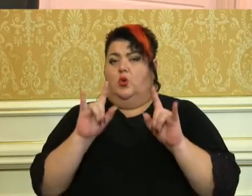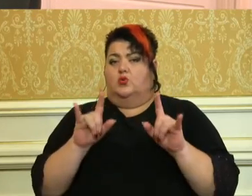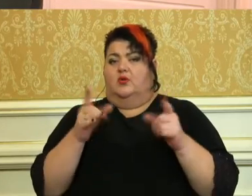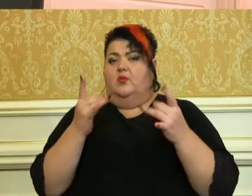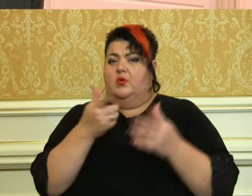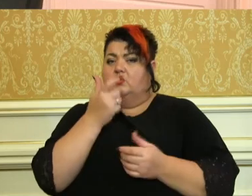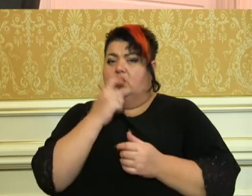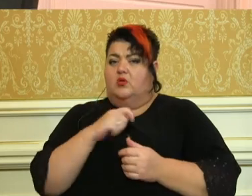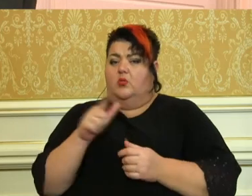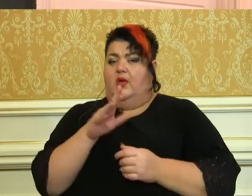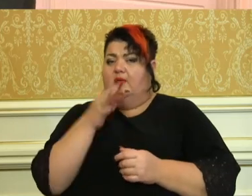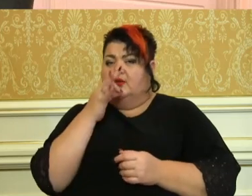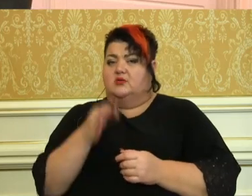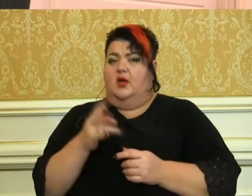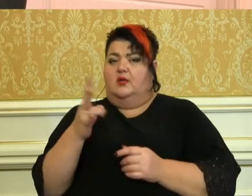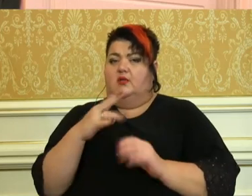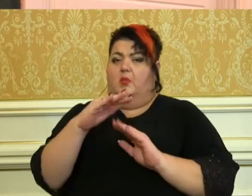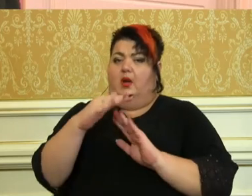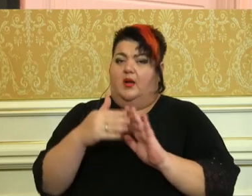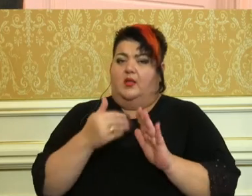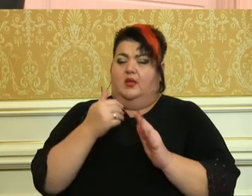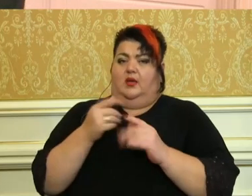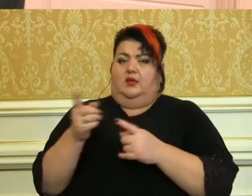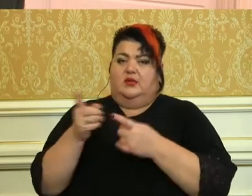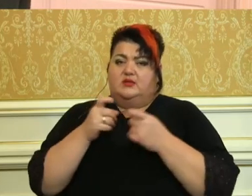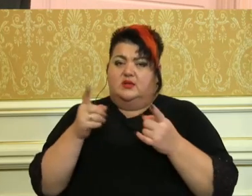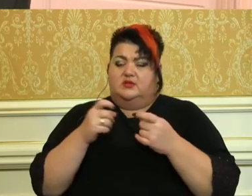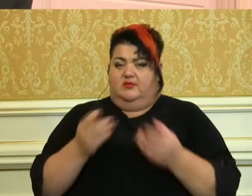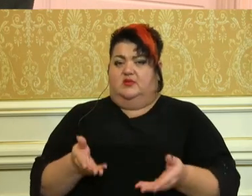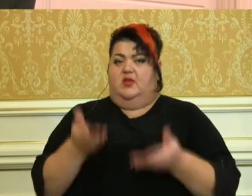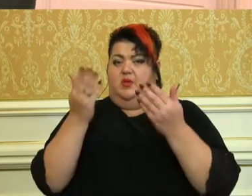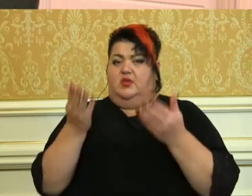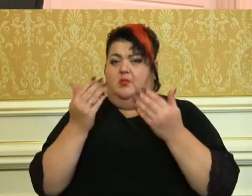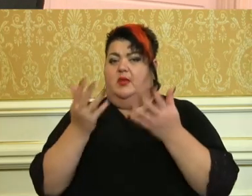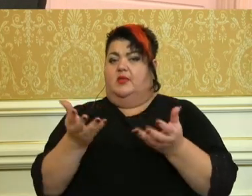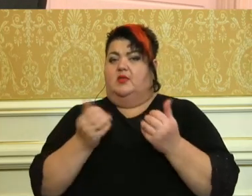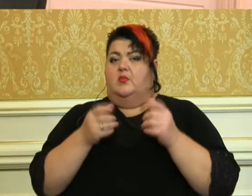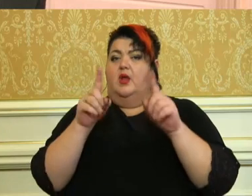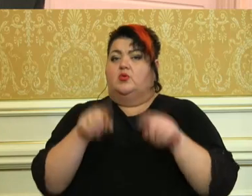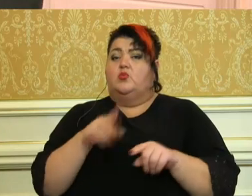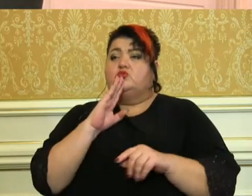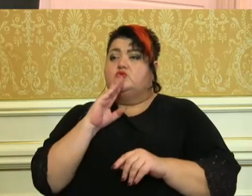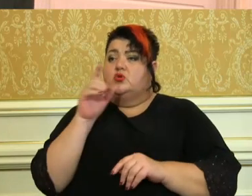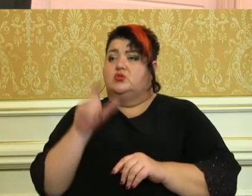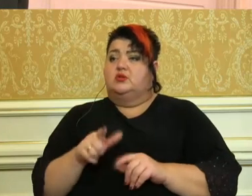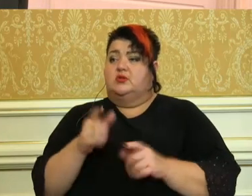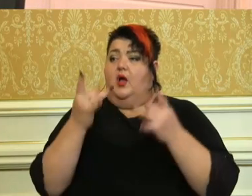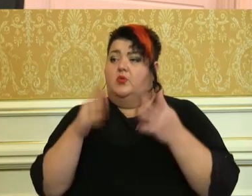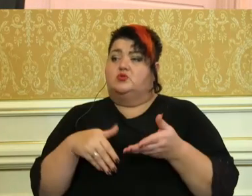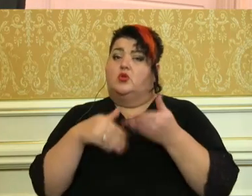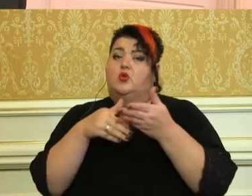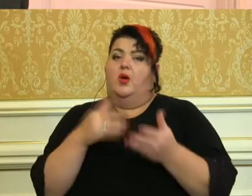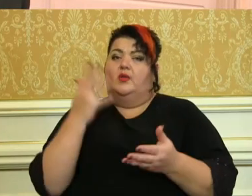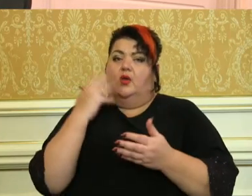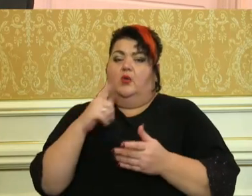has lots of skills, but she's very modest, and we have to invite her, push her,